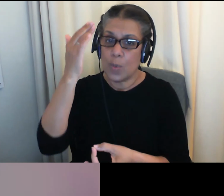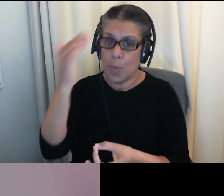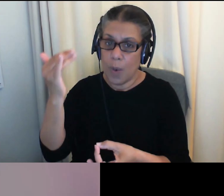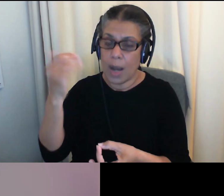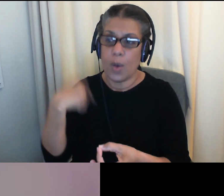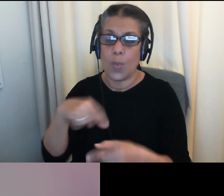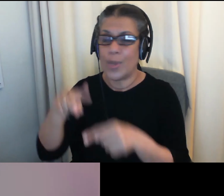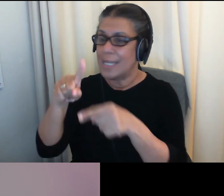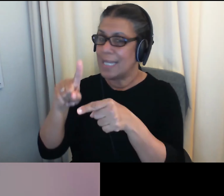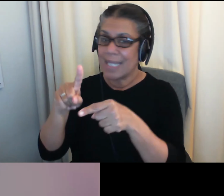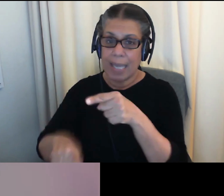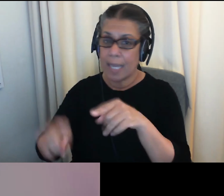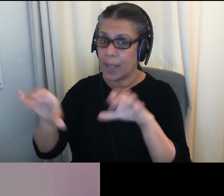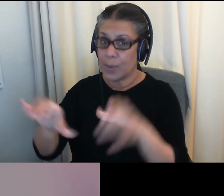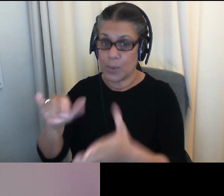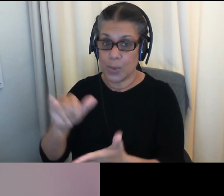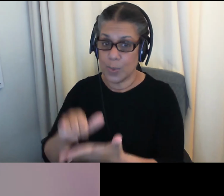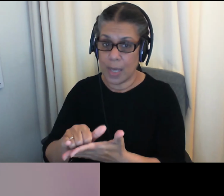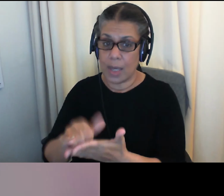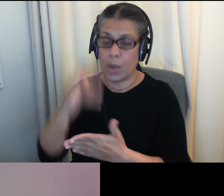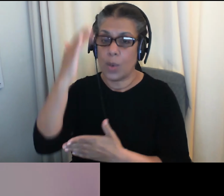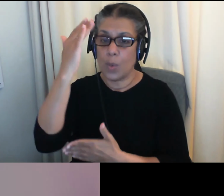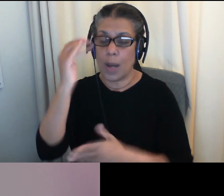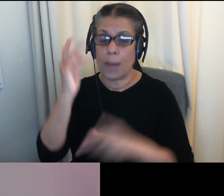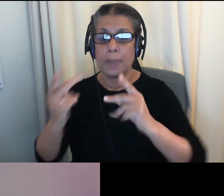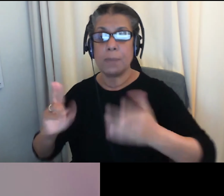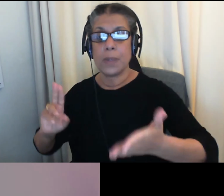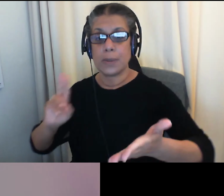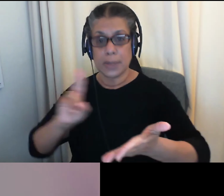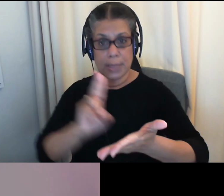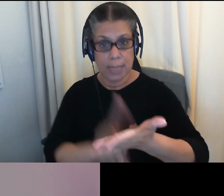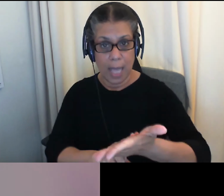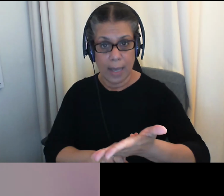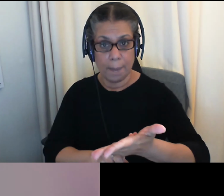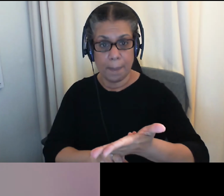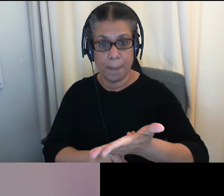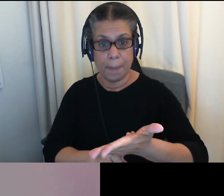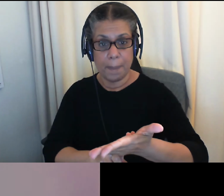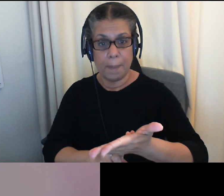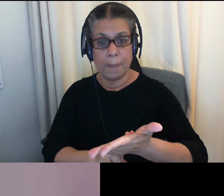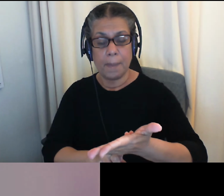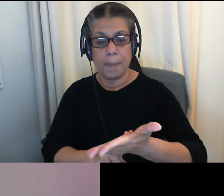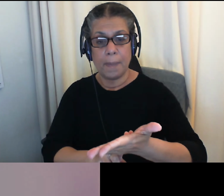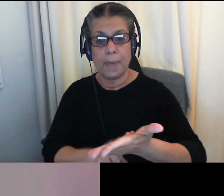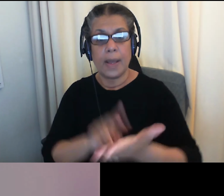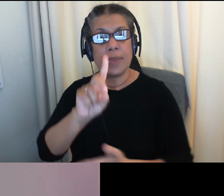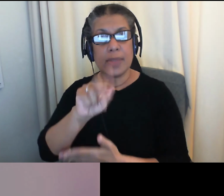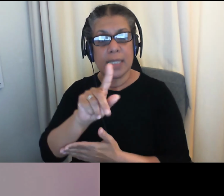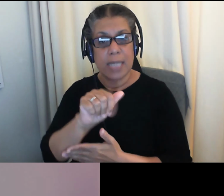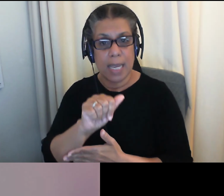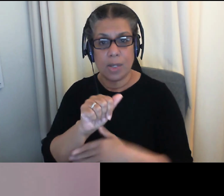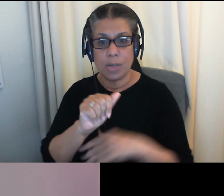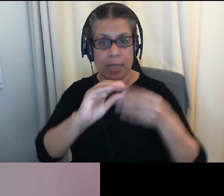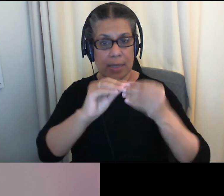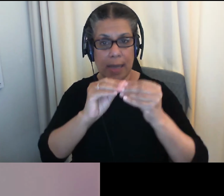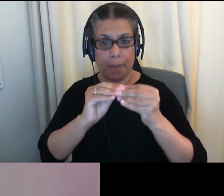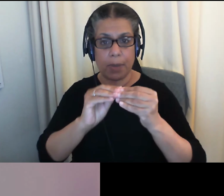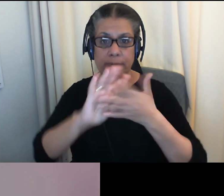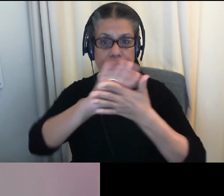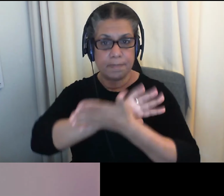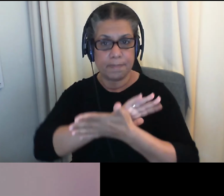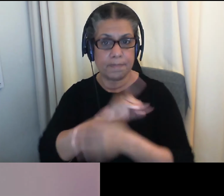do that, because what happens is that people sign up, that you know, they consent to sign up, the data is anonymized, and what we get out